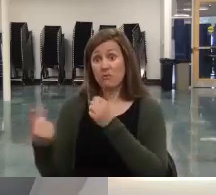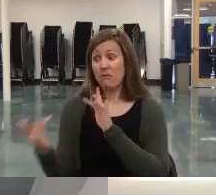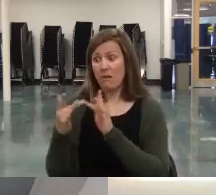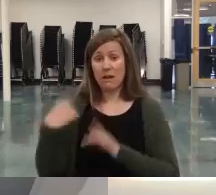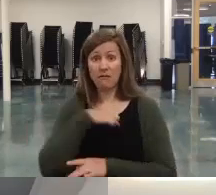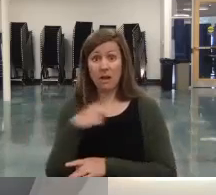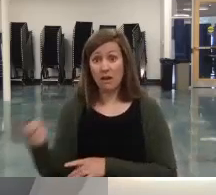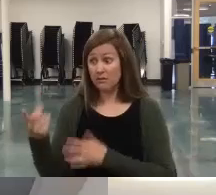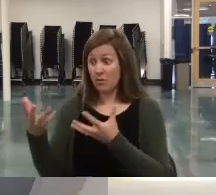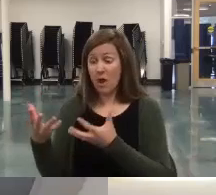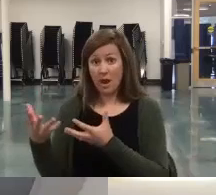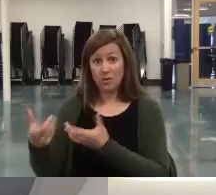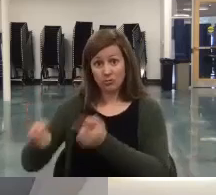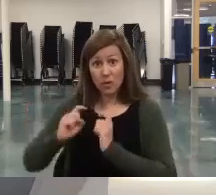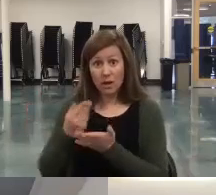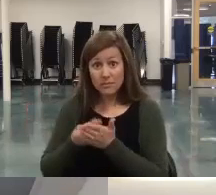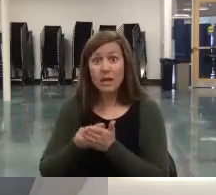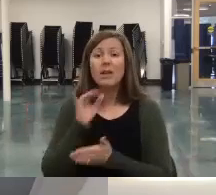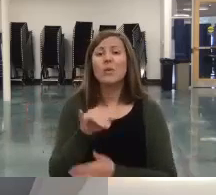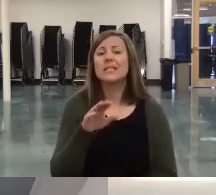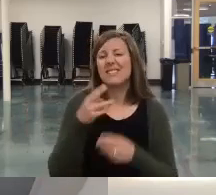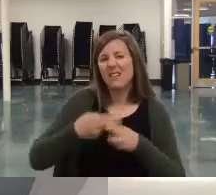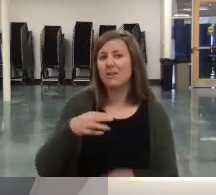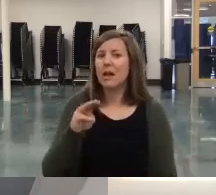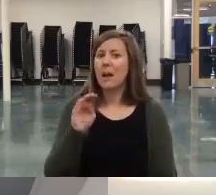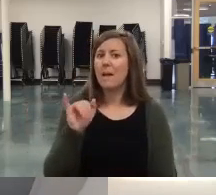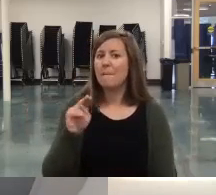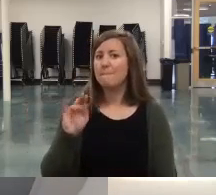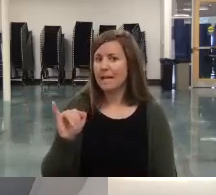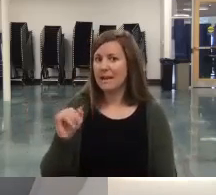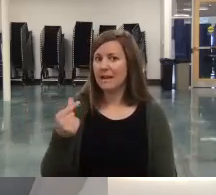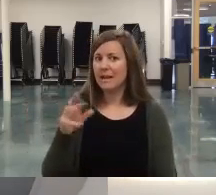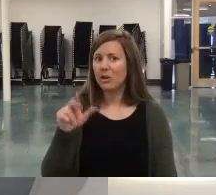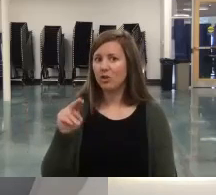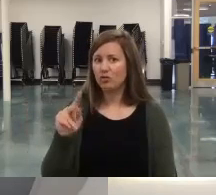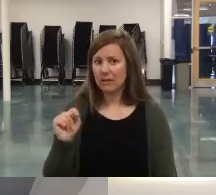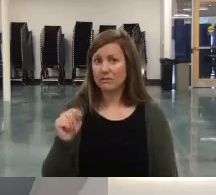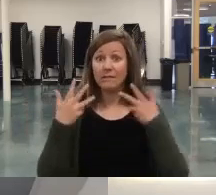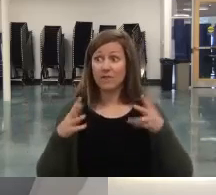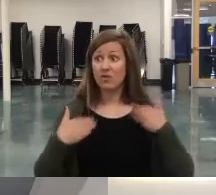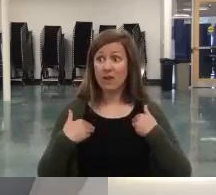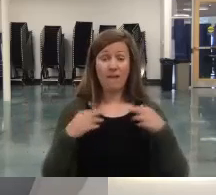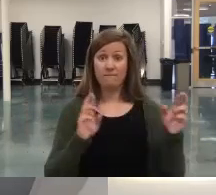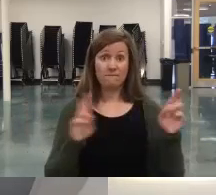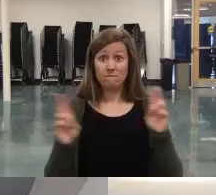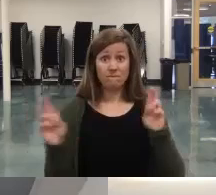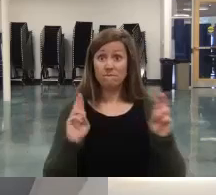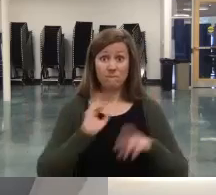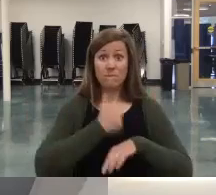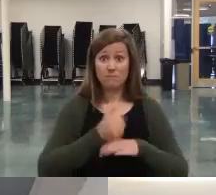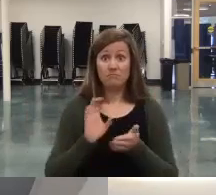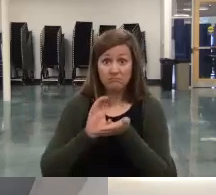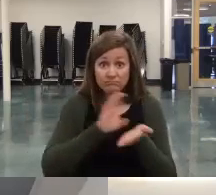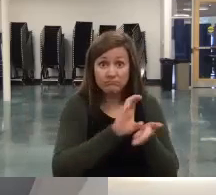to give back, and we are issuing those mini grants as we speak. We already have the mechanism in place to do so. So if any organization